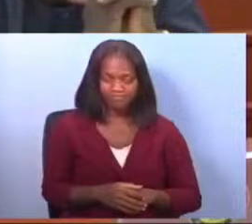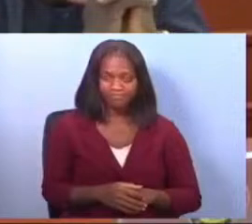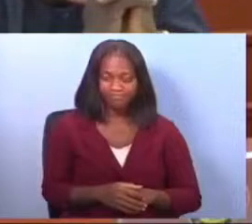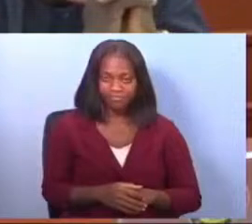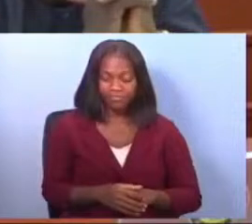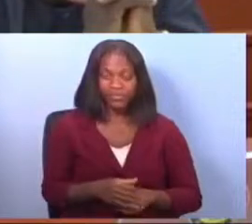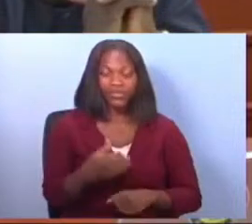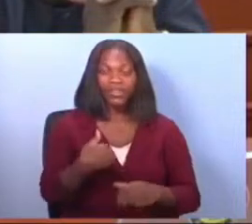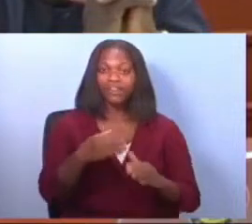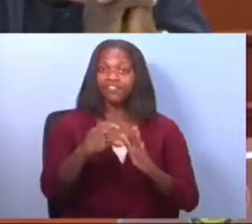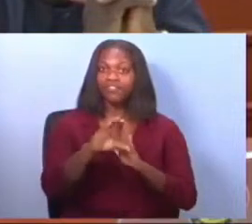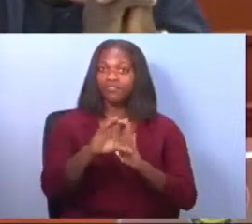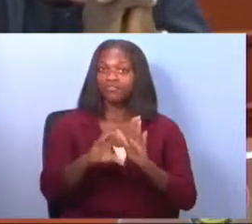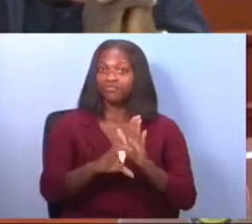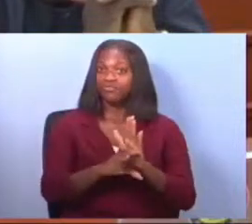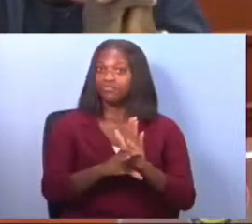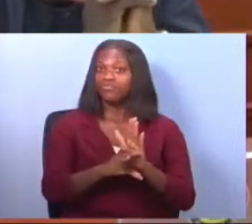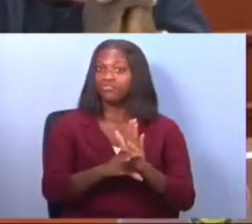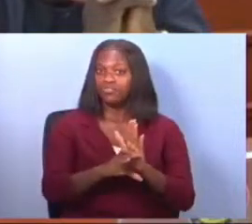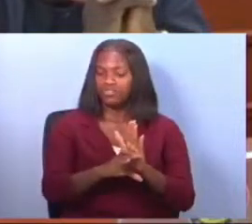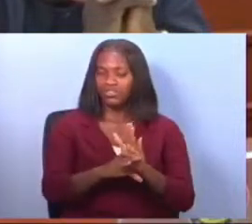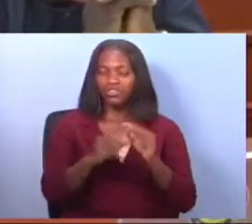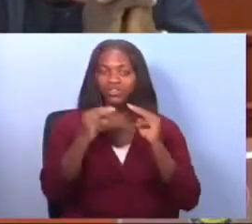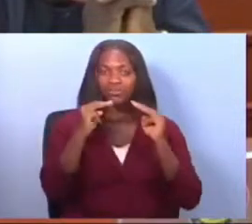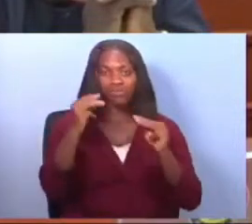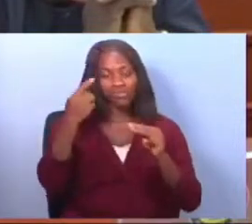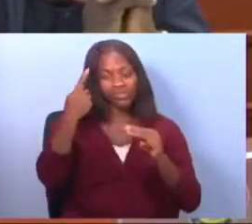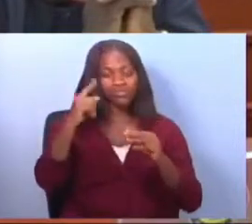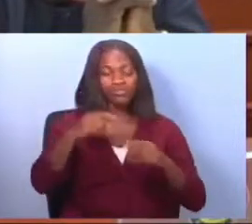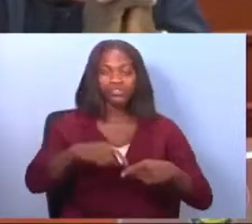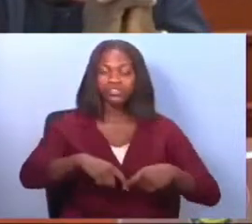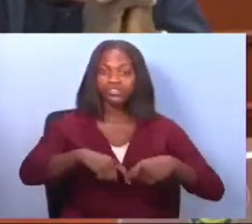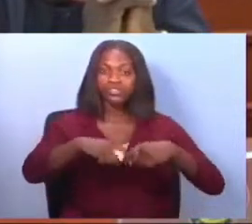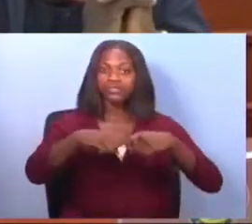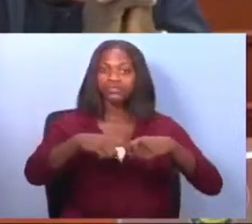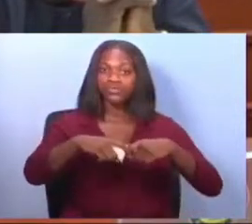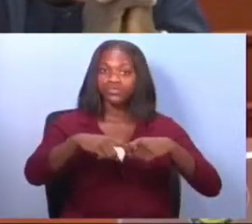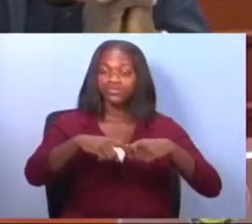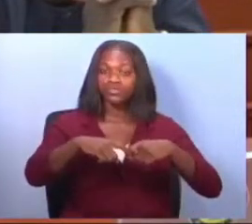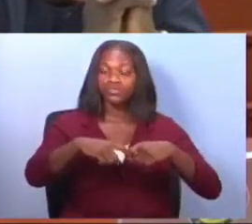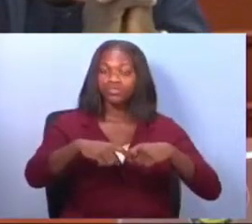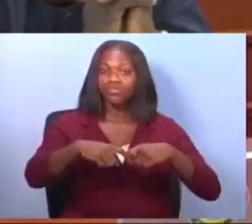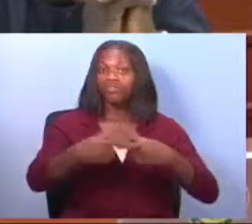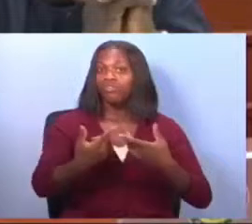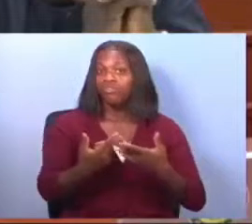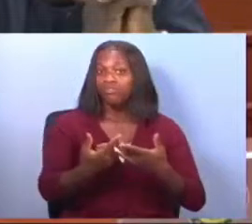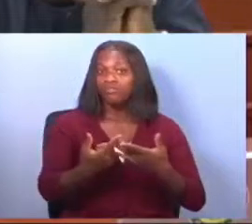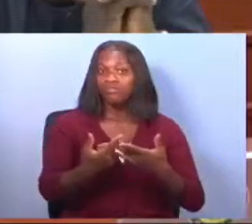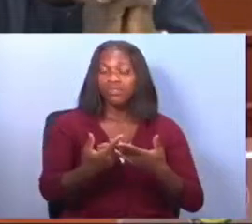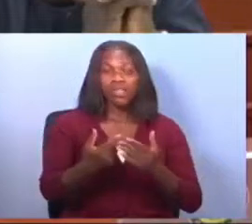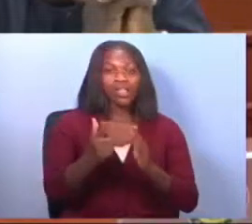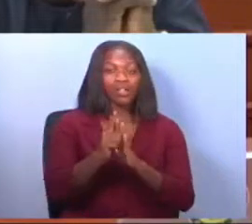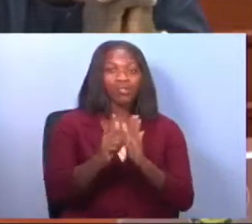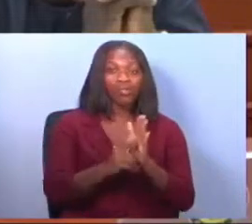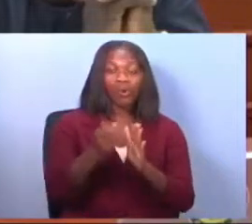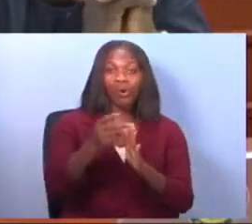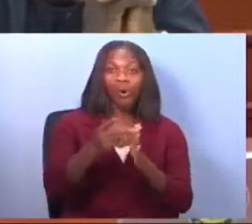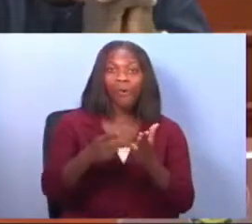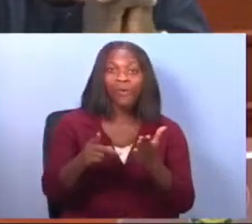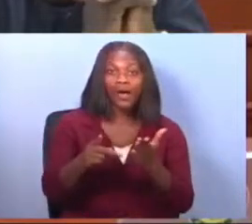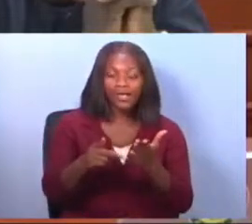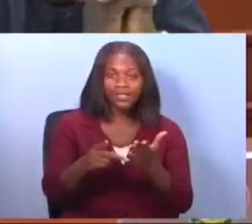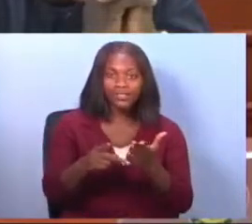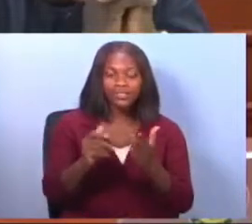of the Constitution, a motion for the suspension of an order or part of an order may be moved